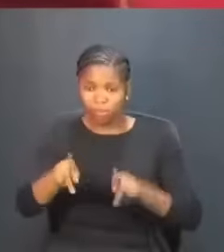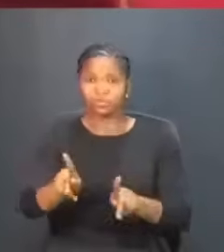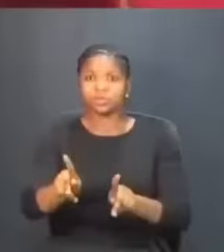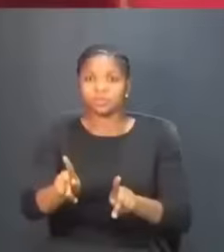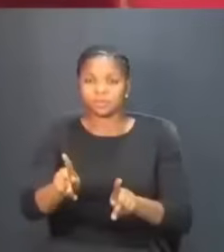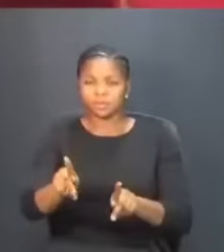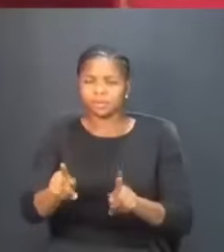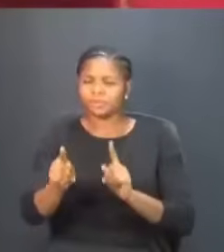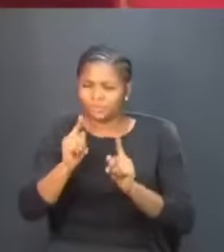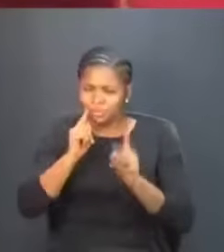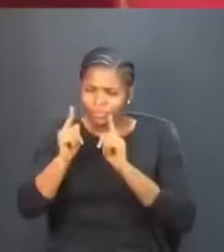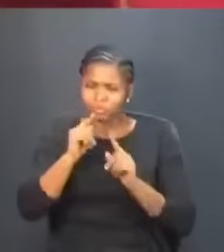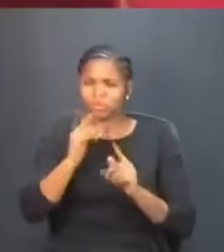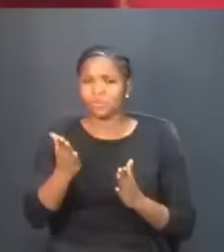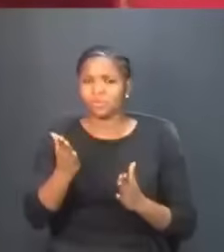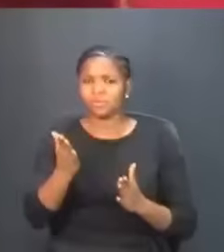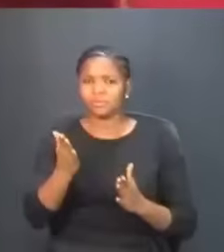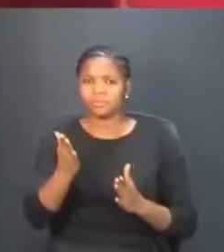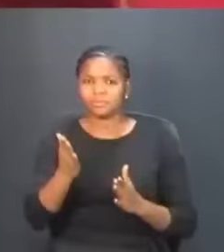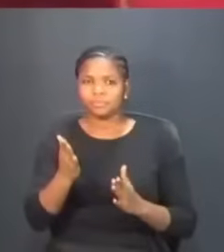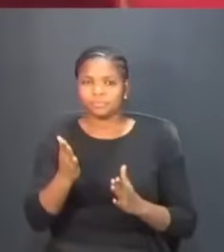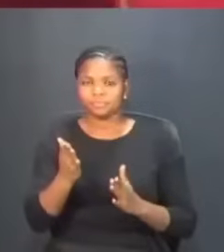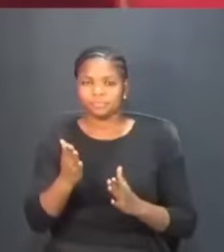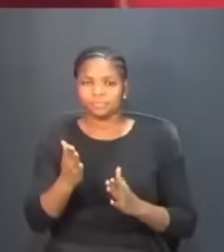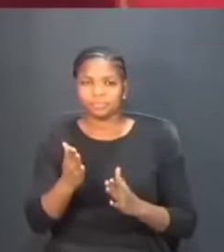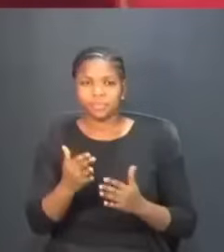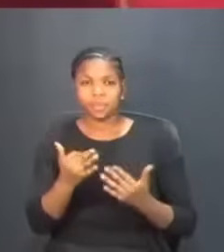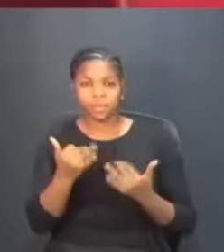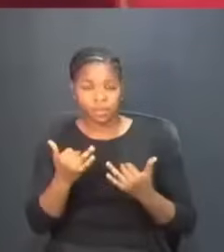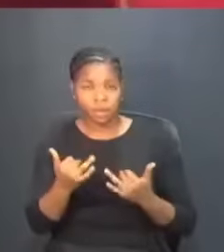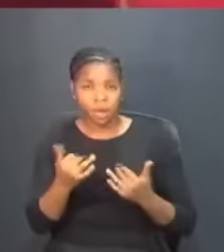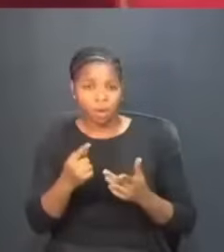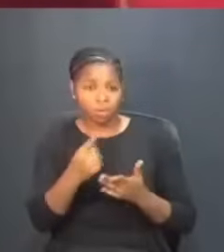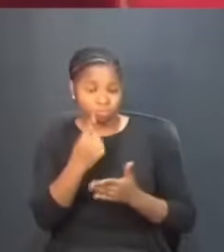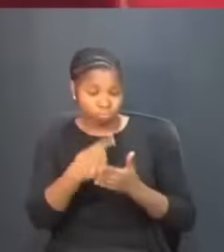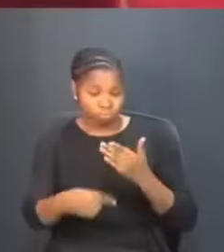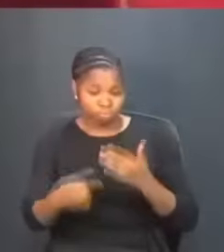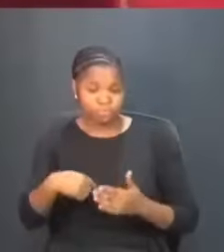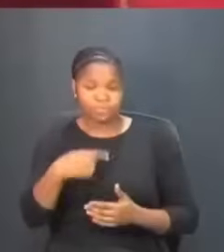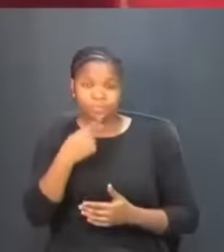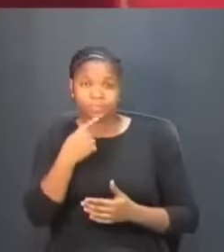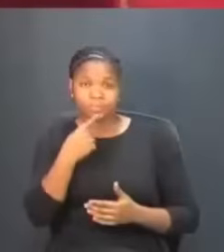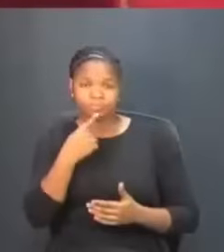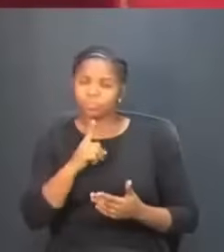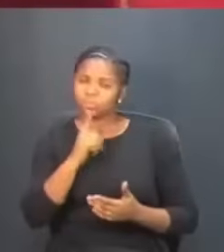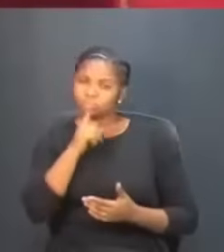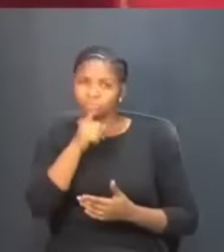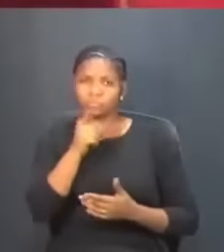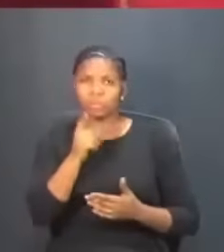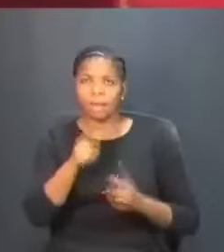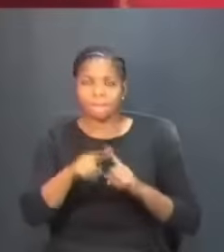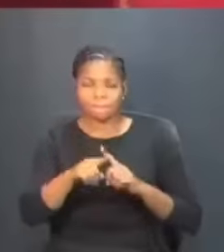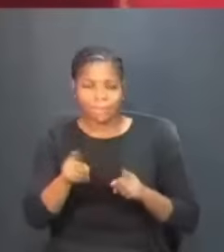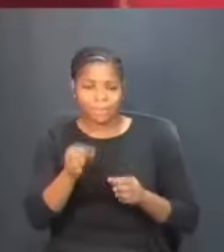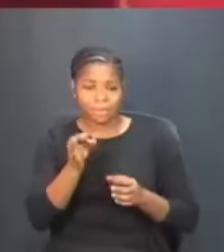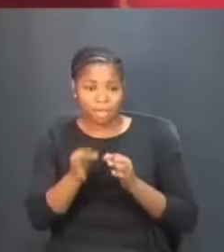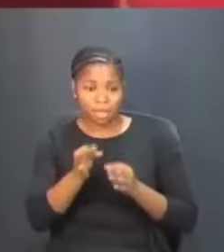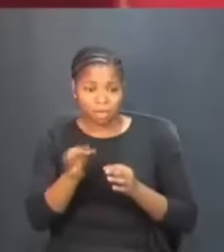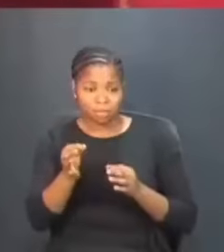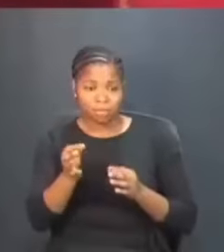so ignore the side comments. What I said was a fact, but if they want to be considered as